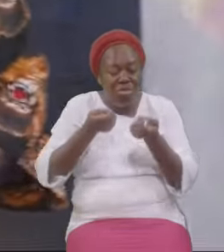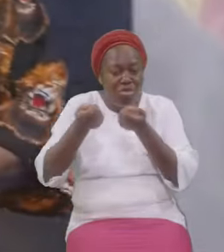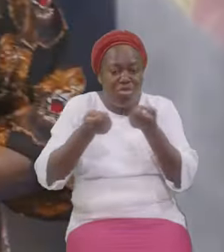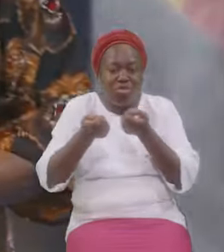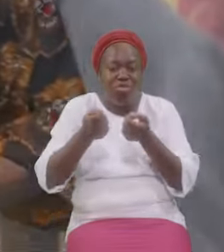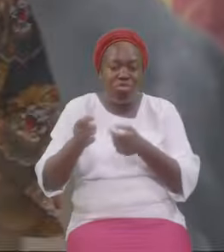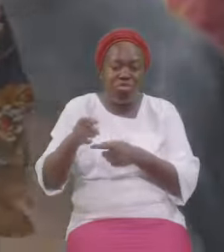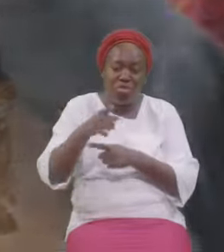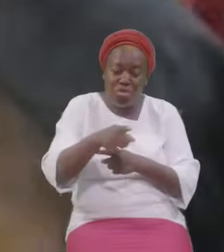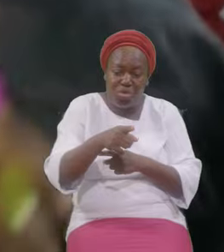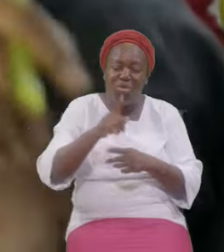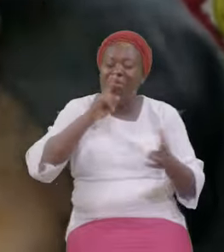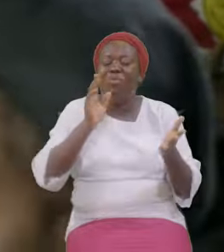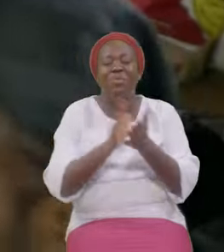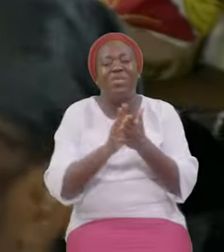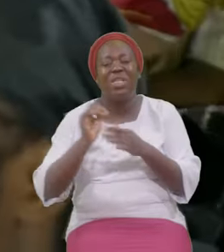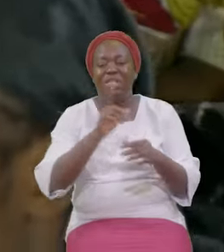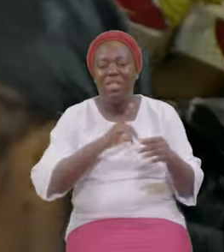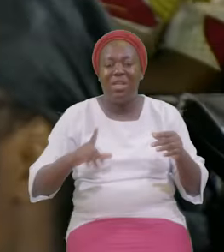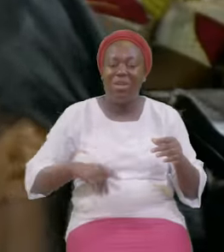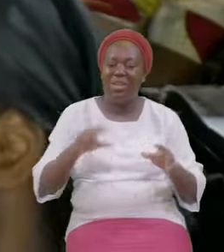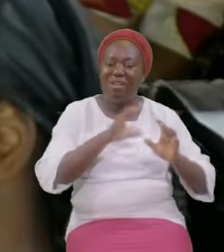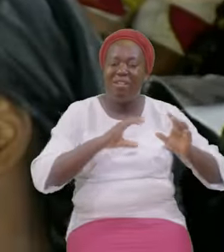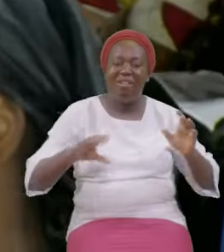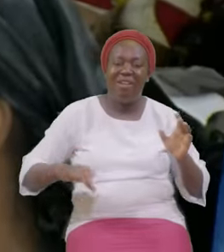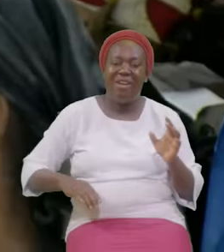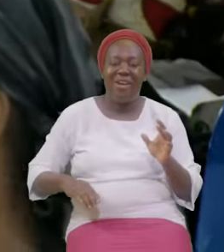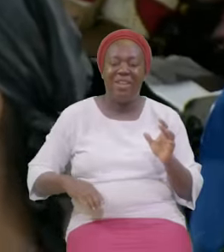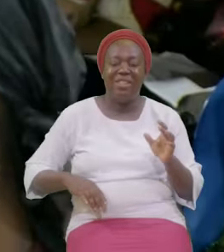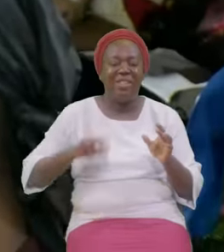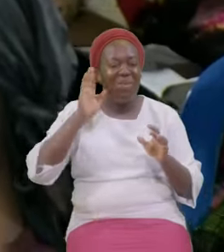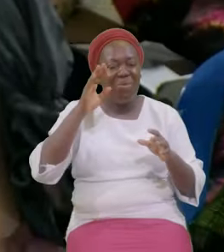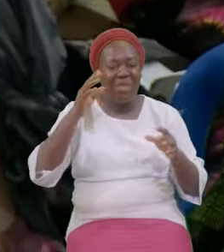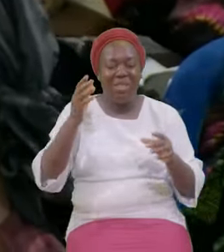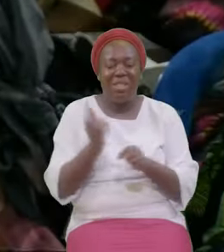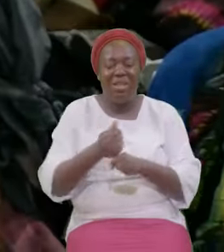the Lord Christ will take over your life tonight.